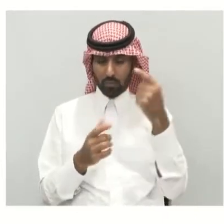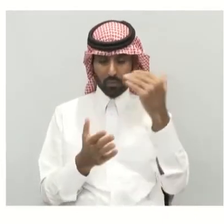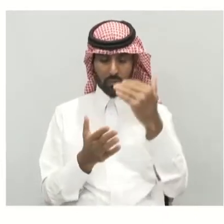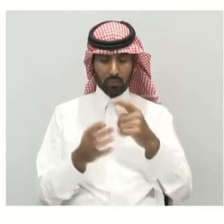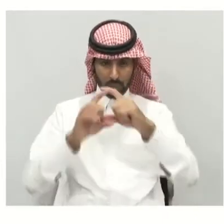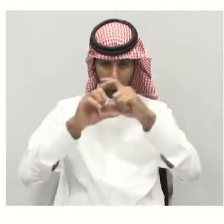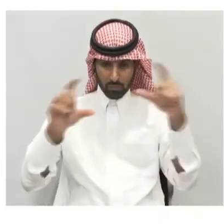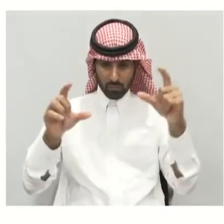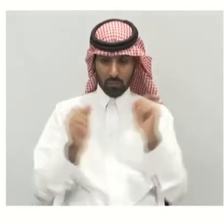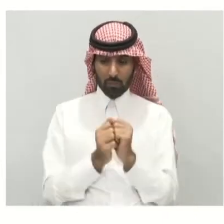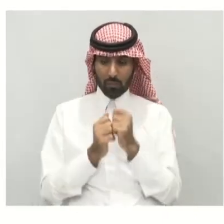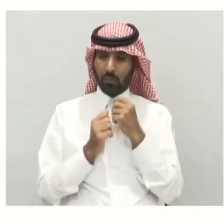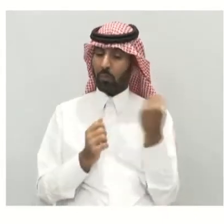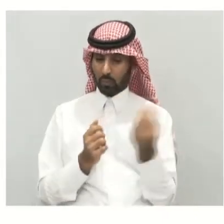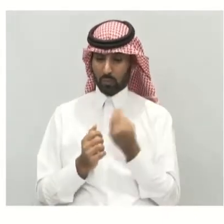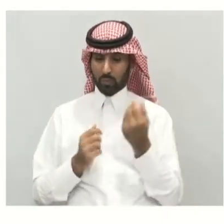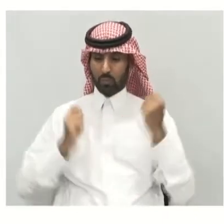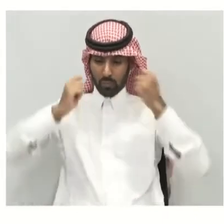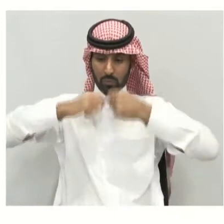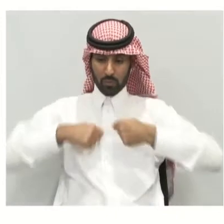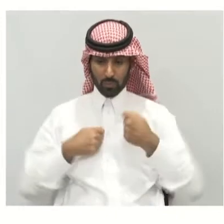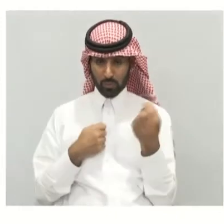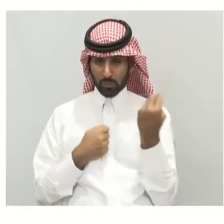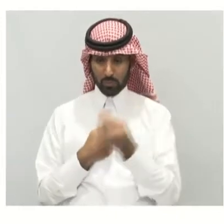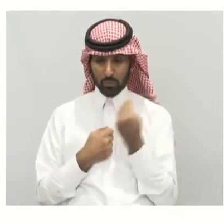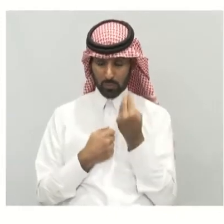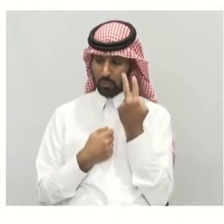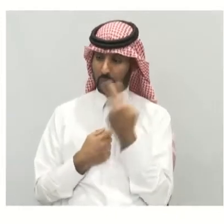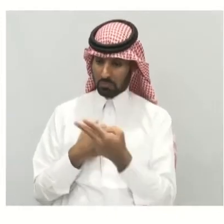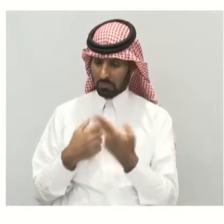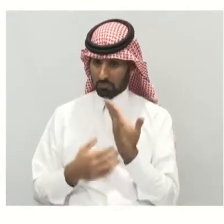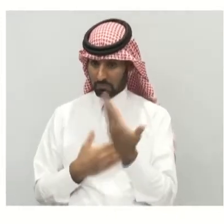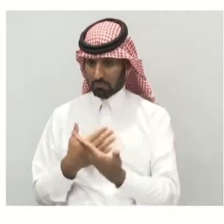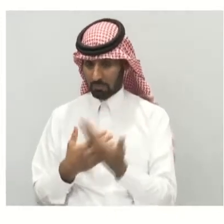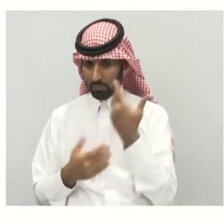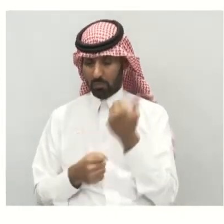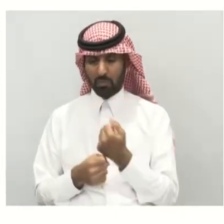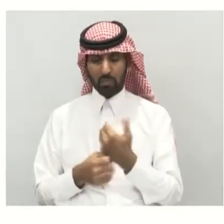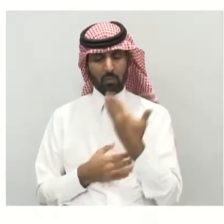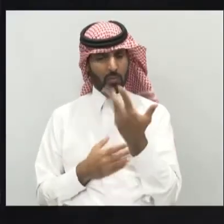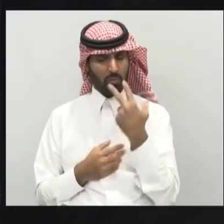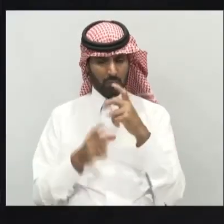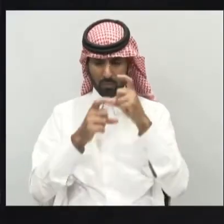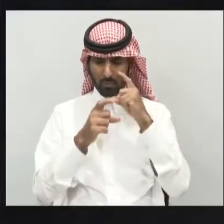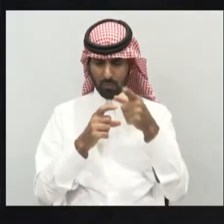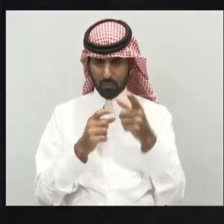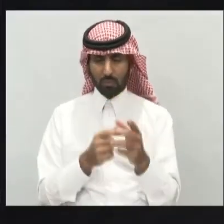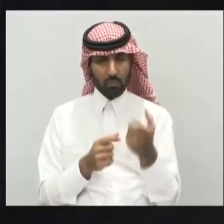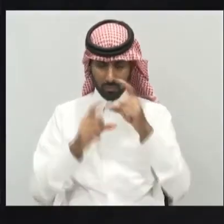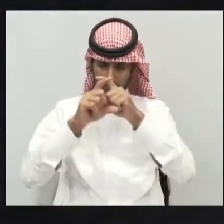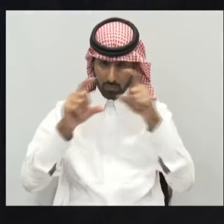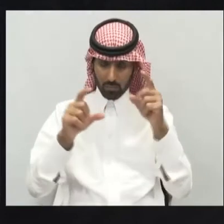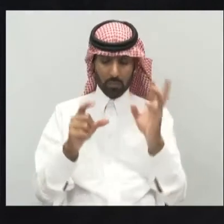title, Adventure Trips. When you look at the, don't read anything, just look at the pictures. And look at the